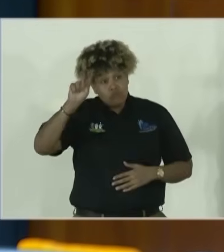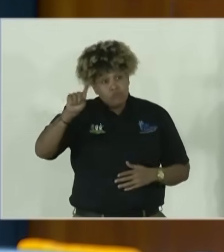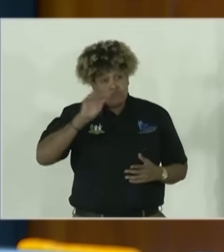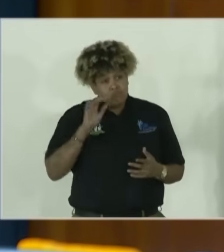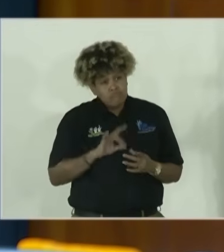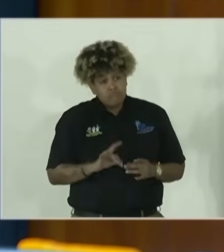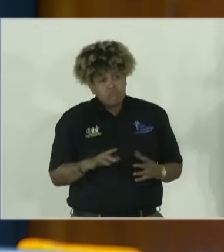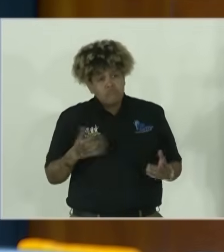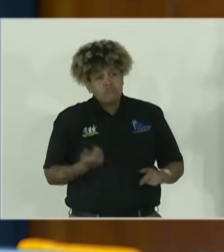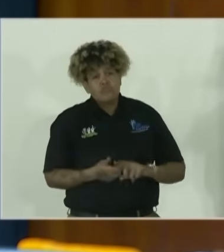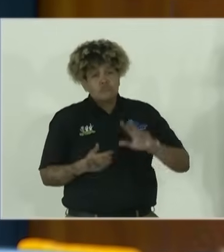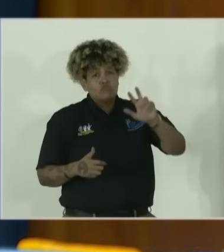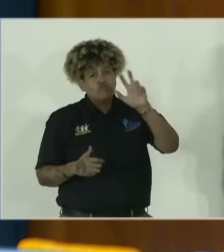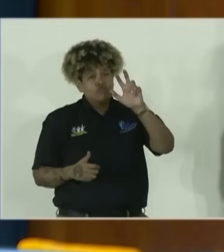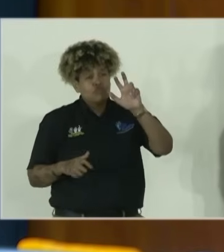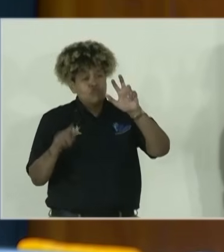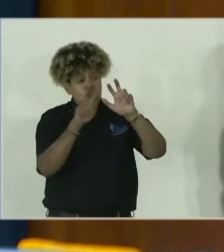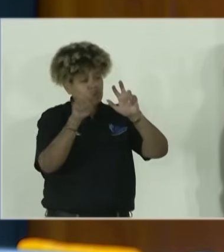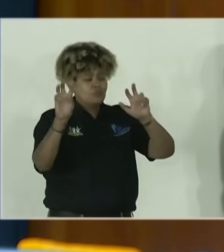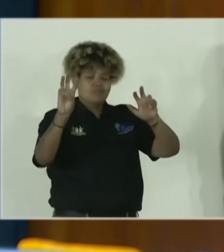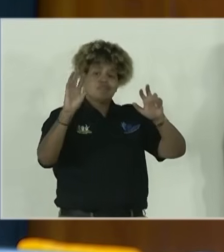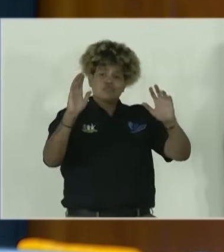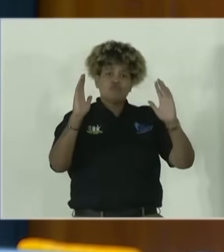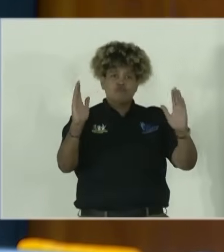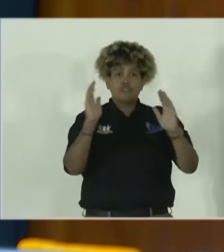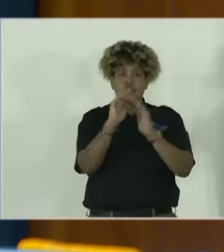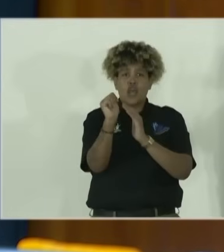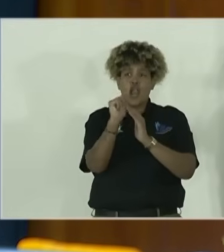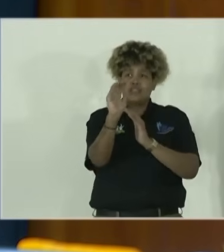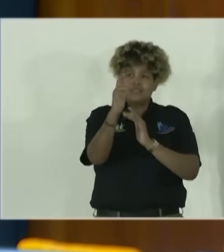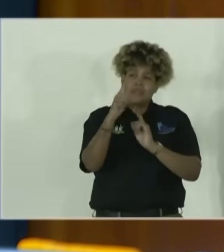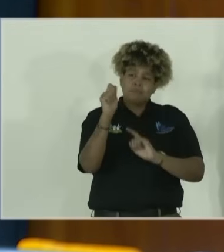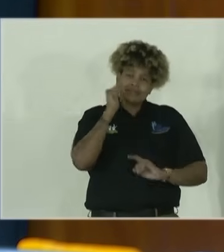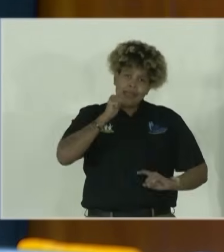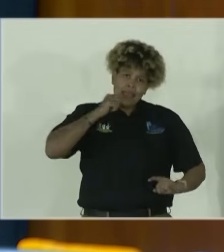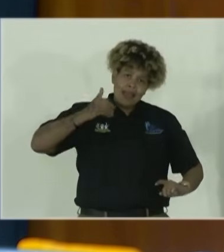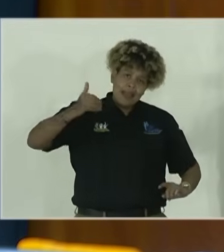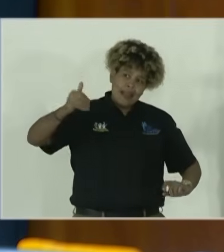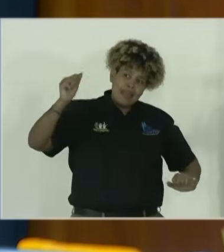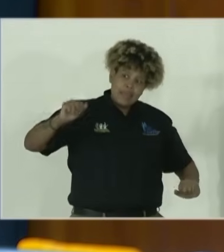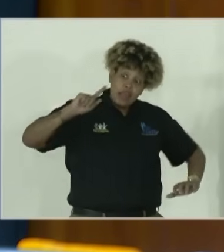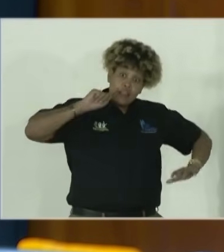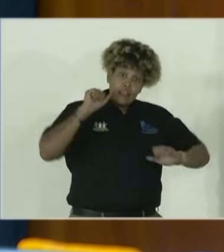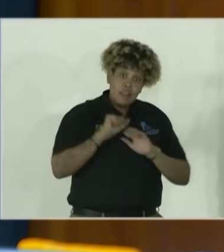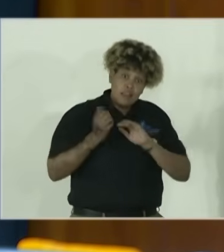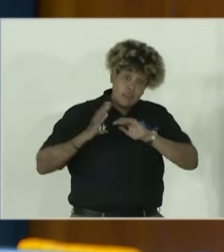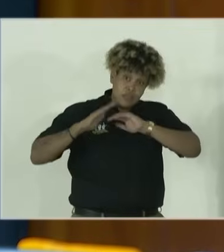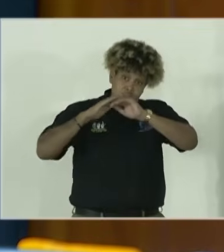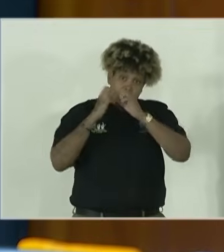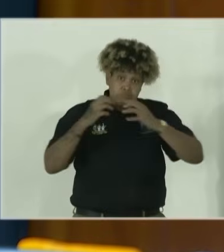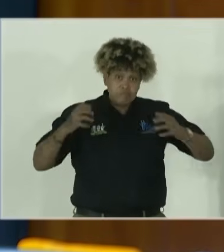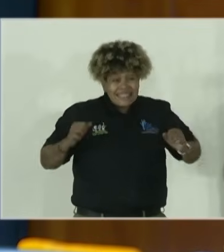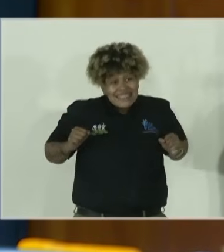about $300 to $600 a day, and it can increase.